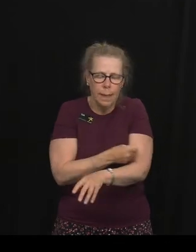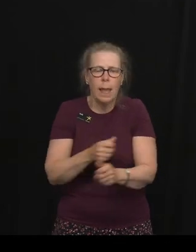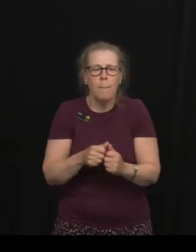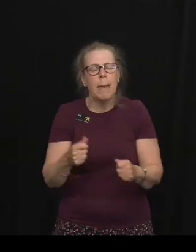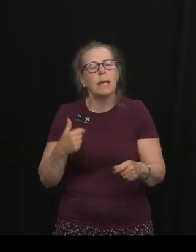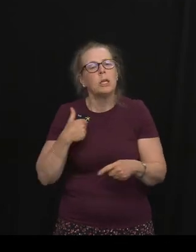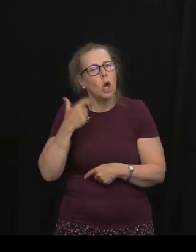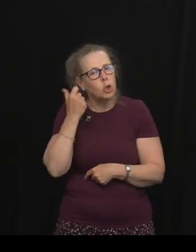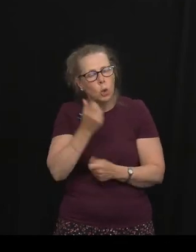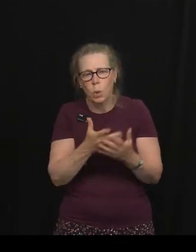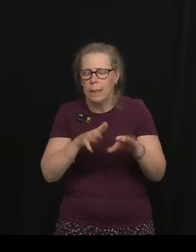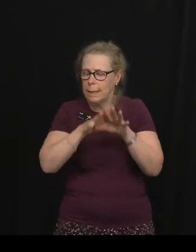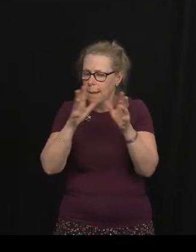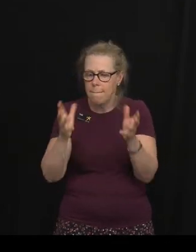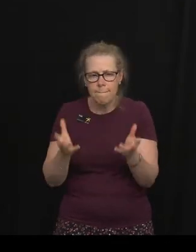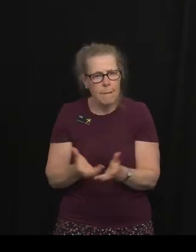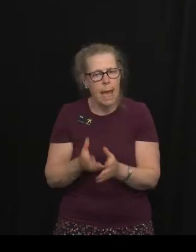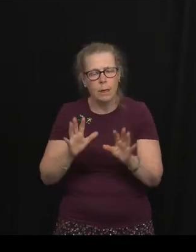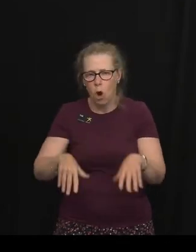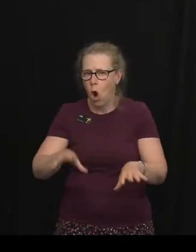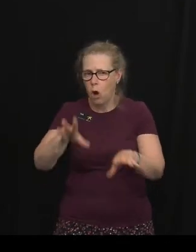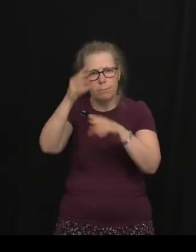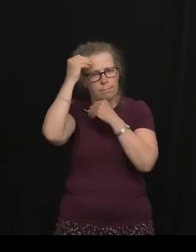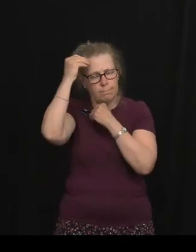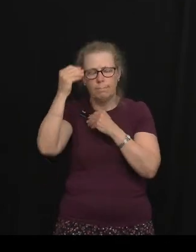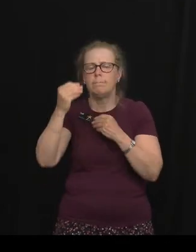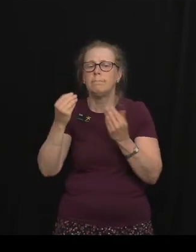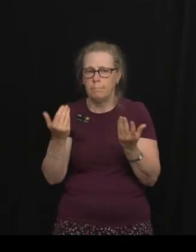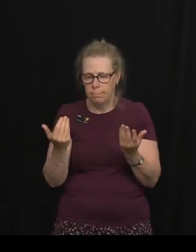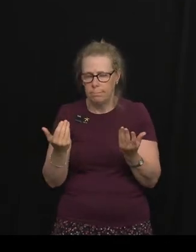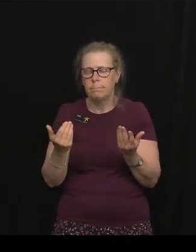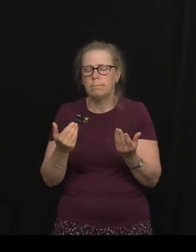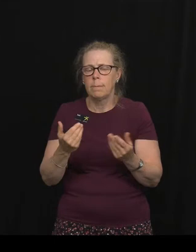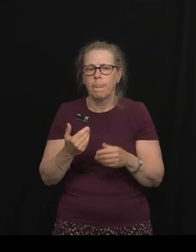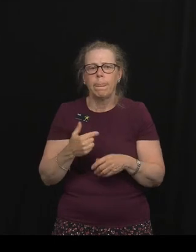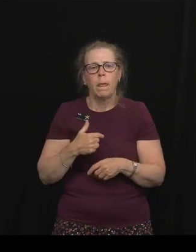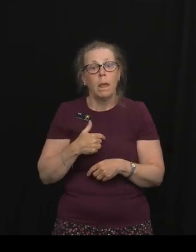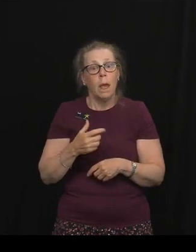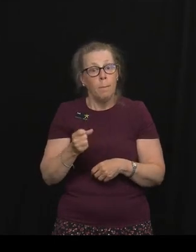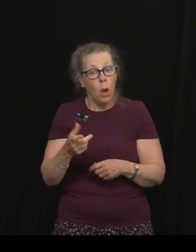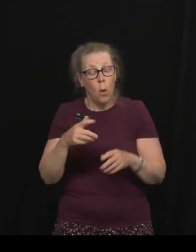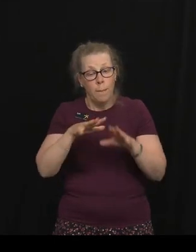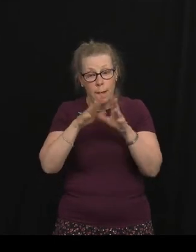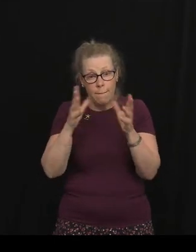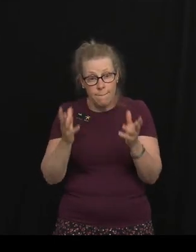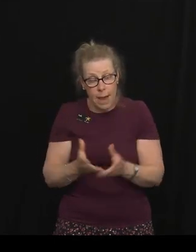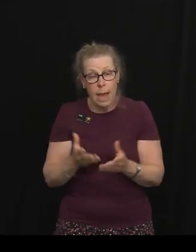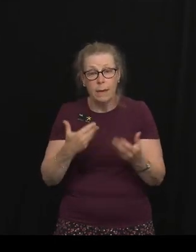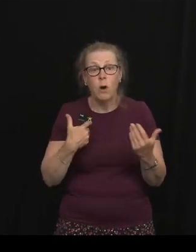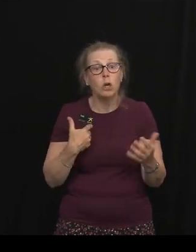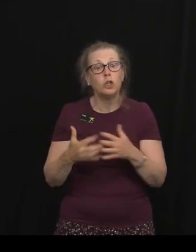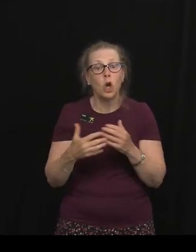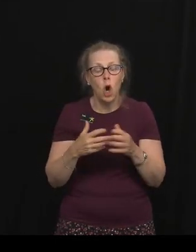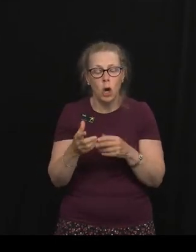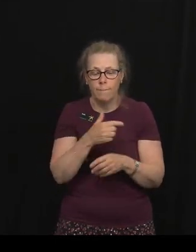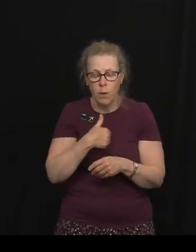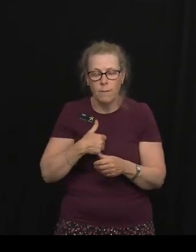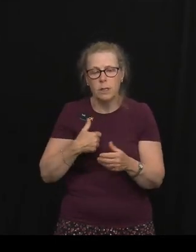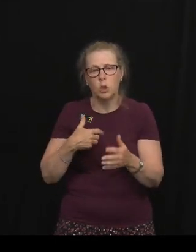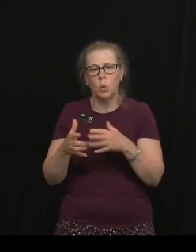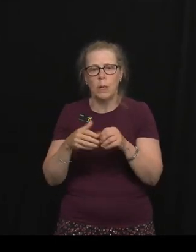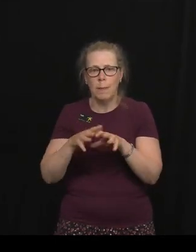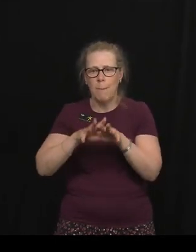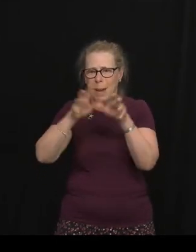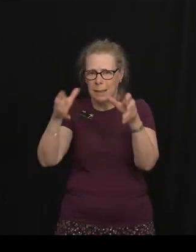world is learning the lessons. The lessons are clear. But is the world taking action? The first thing we did with the panel was to